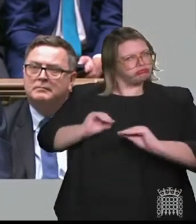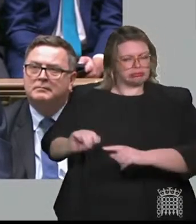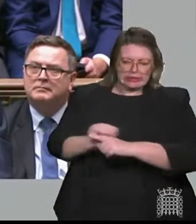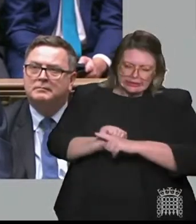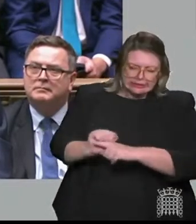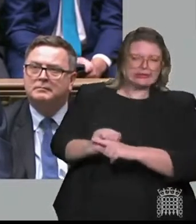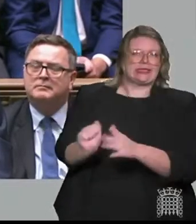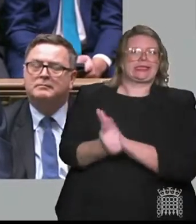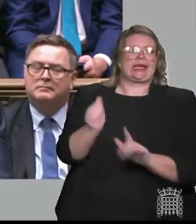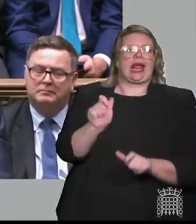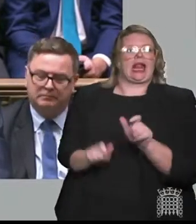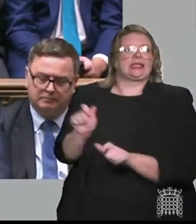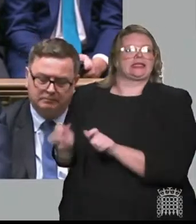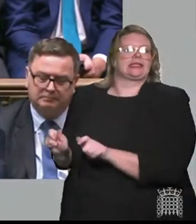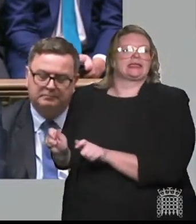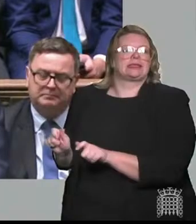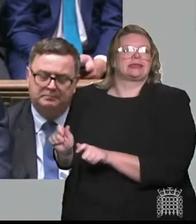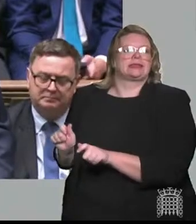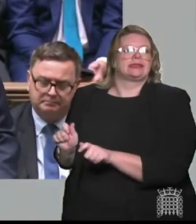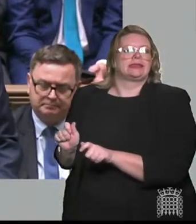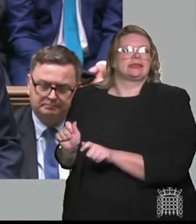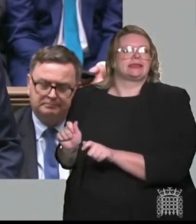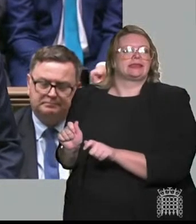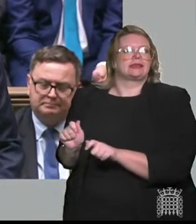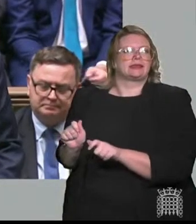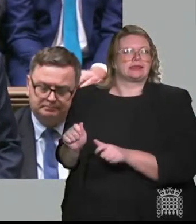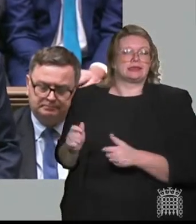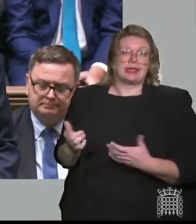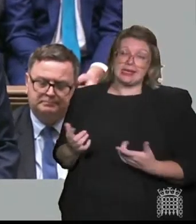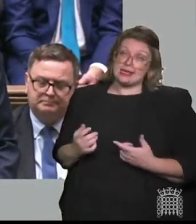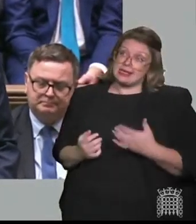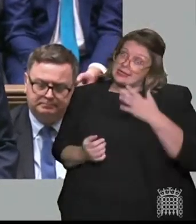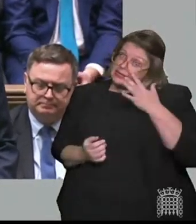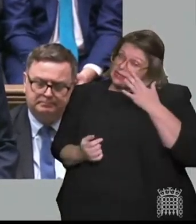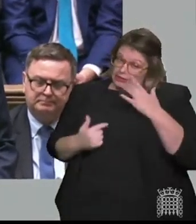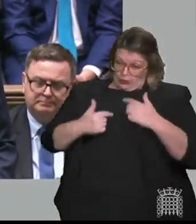potential of its people. Despite